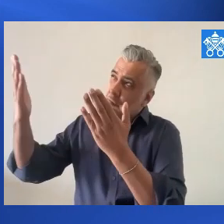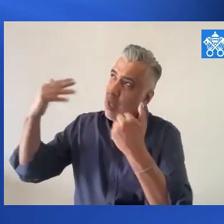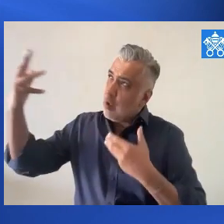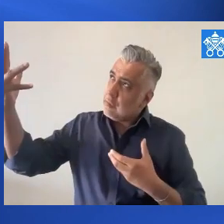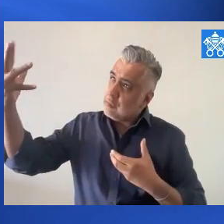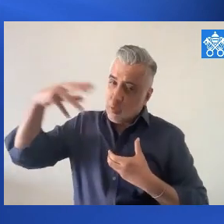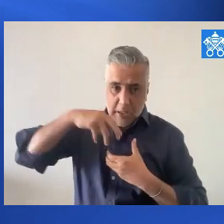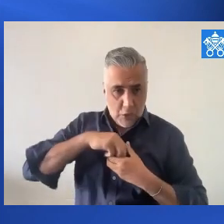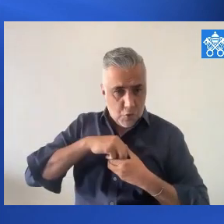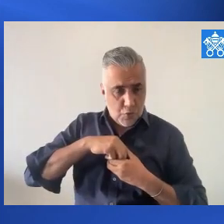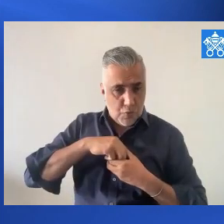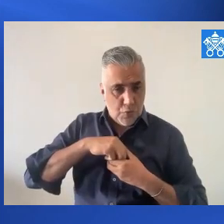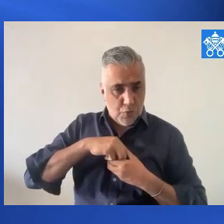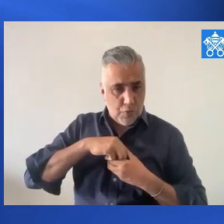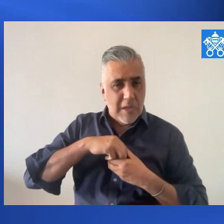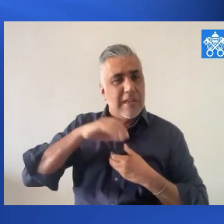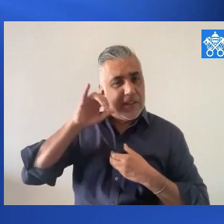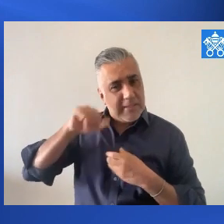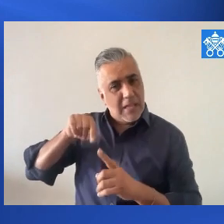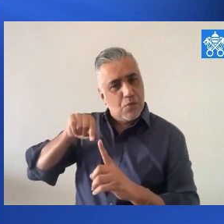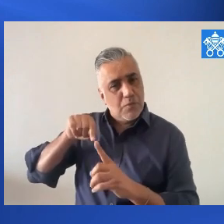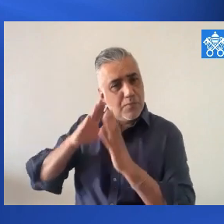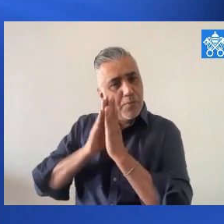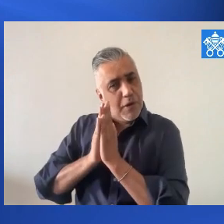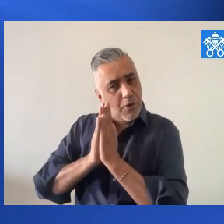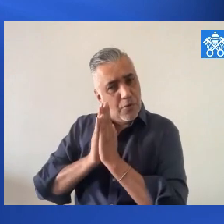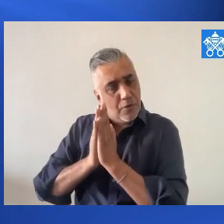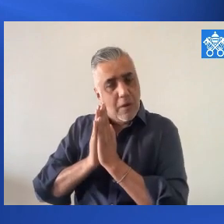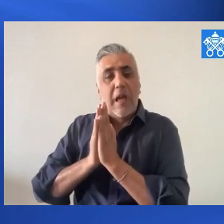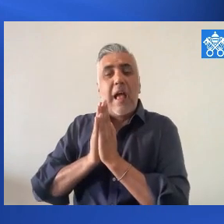Jesus, to allowing Jesus to enter into my heart.